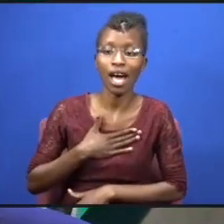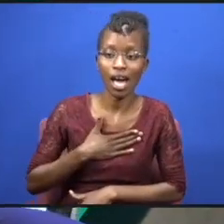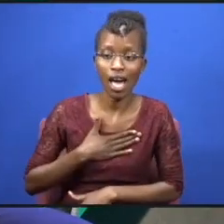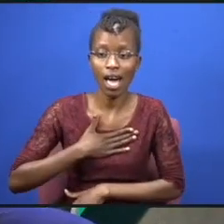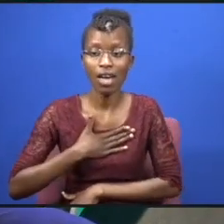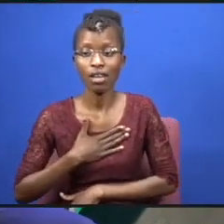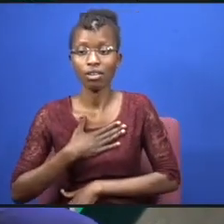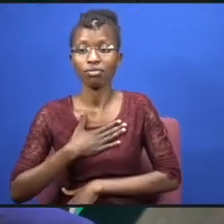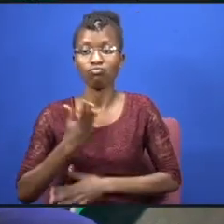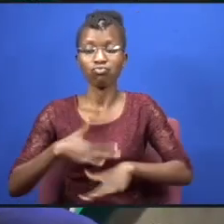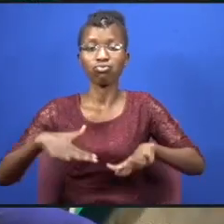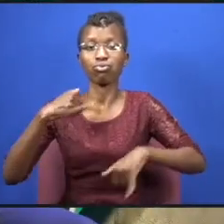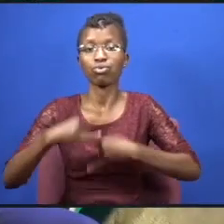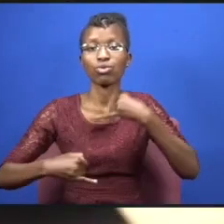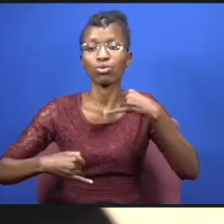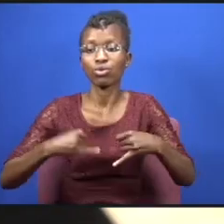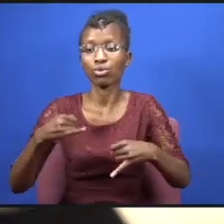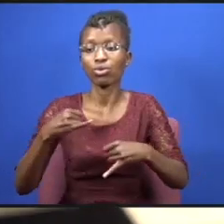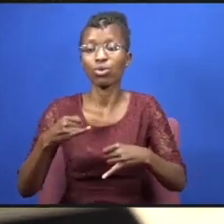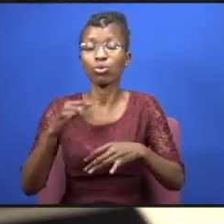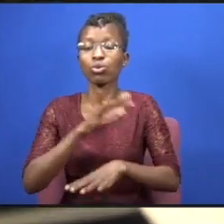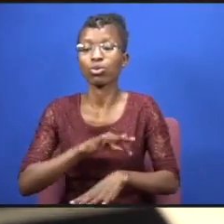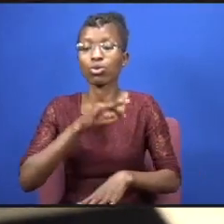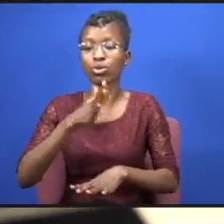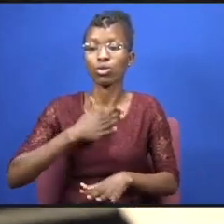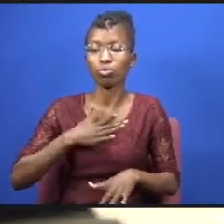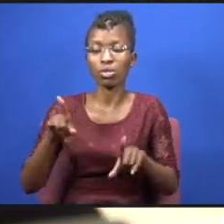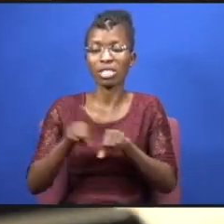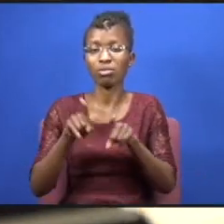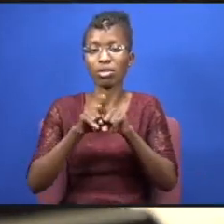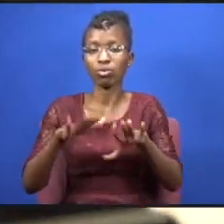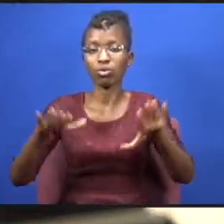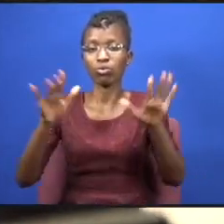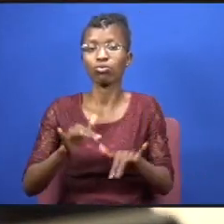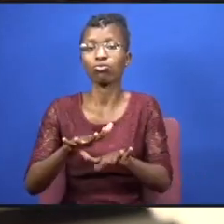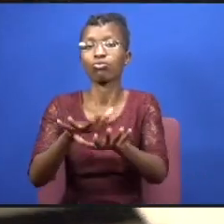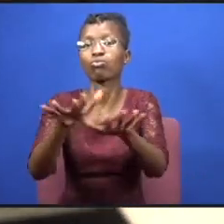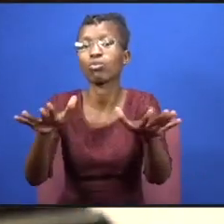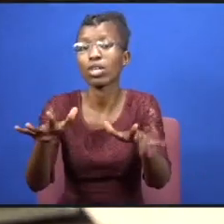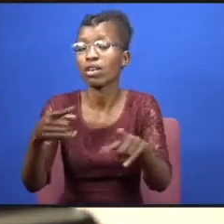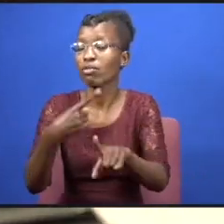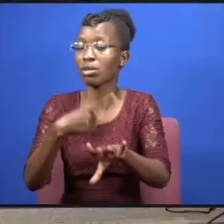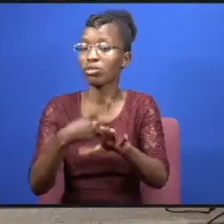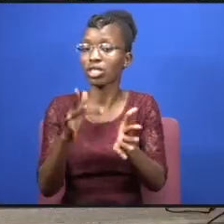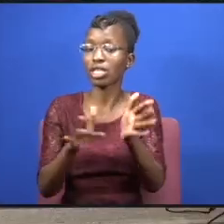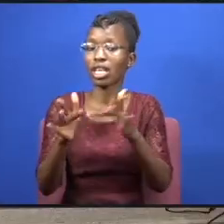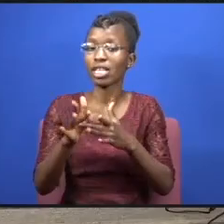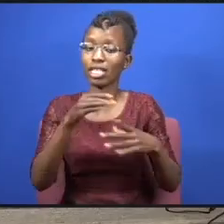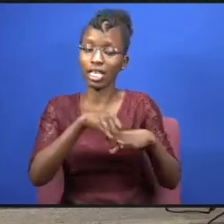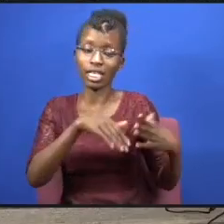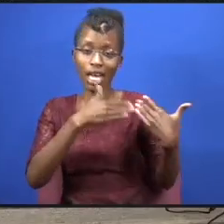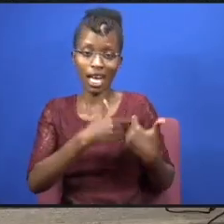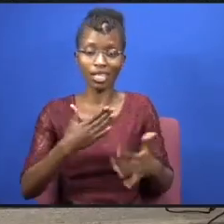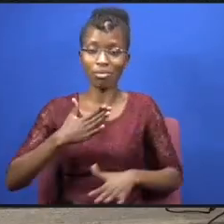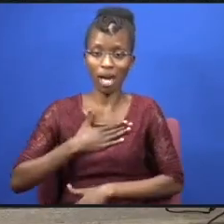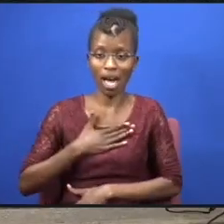Yeah, yeah. Like the joy of my soul, like the sea below ground. Since Jesus came into